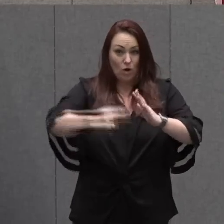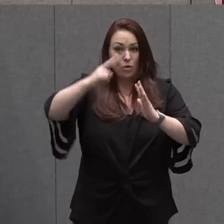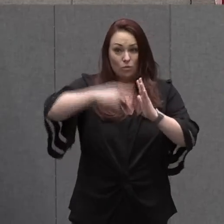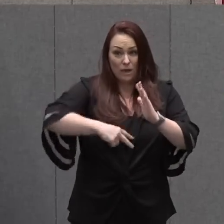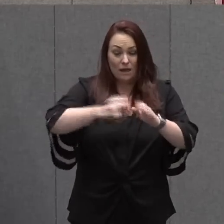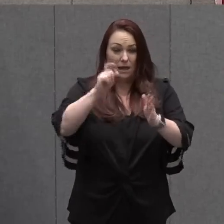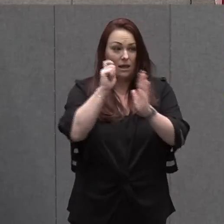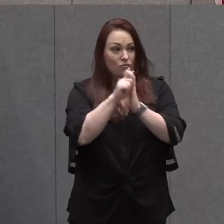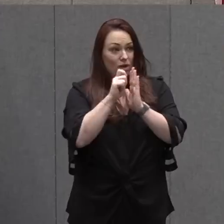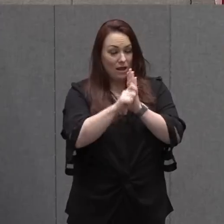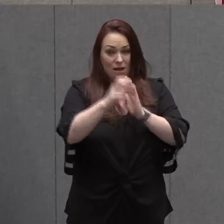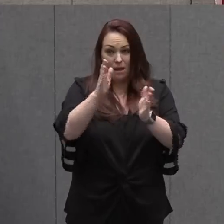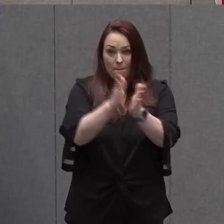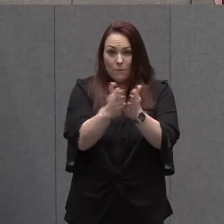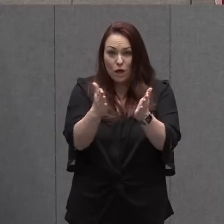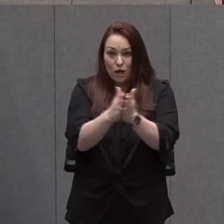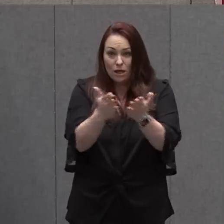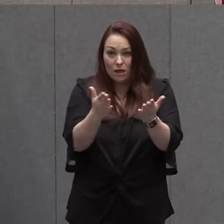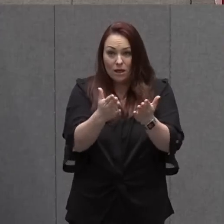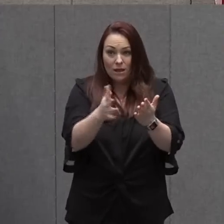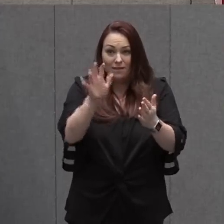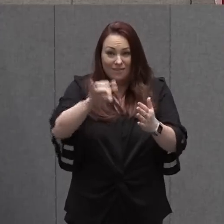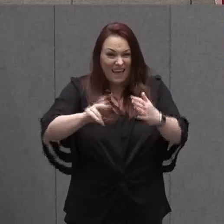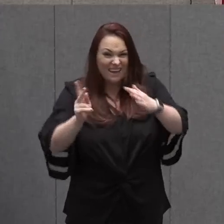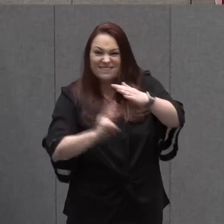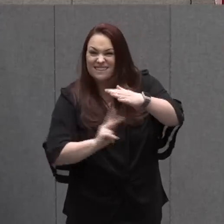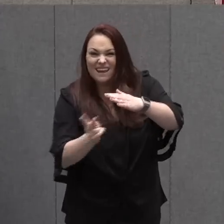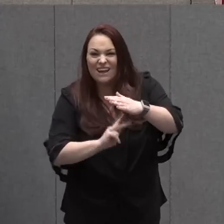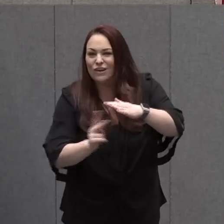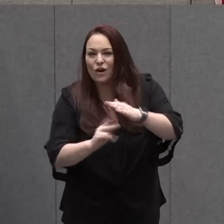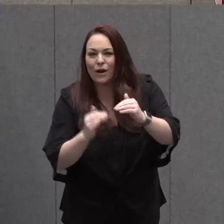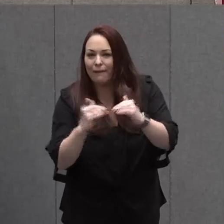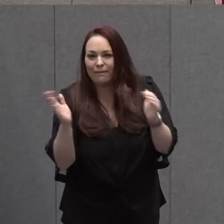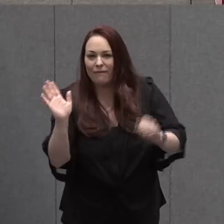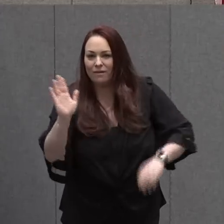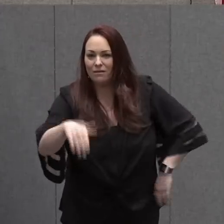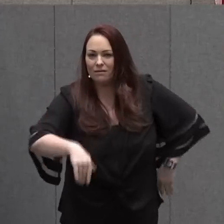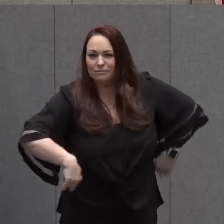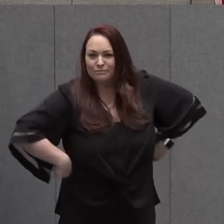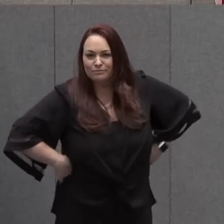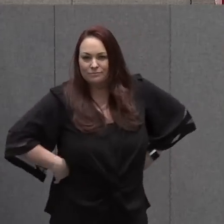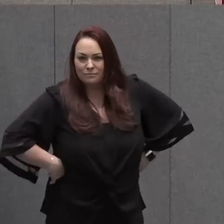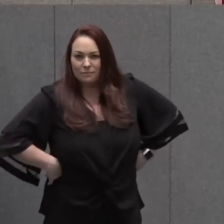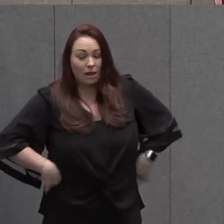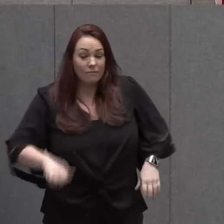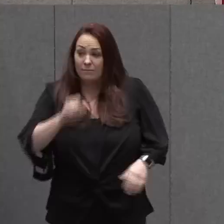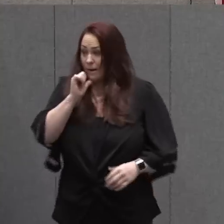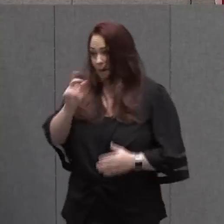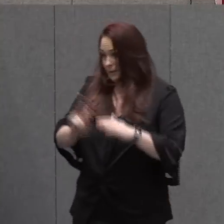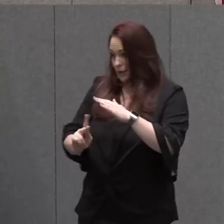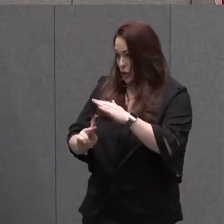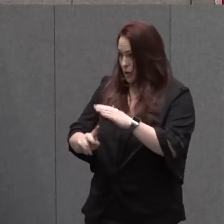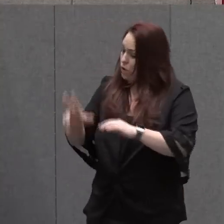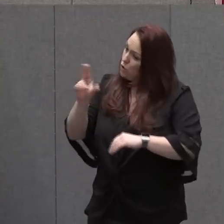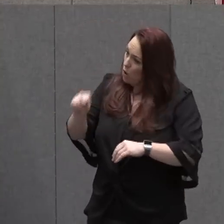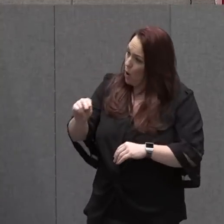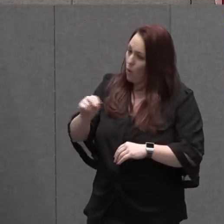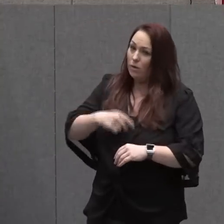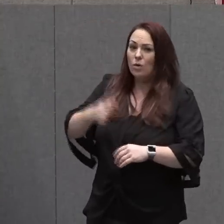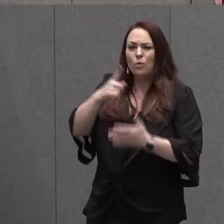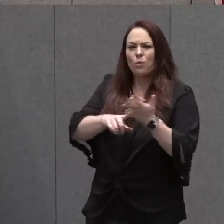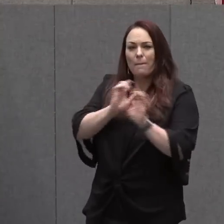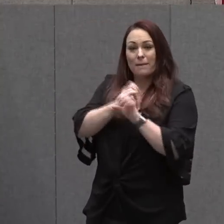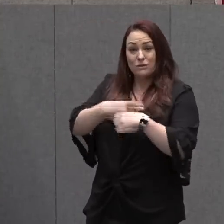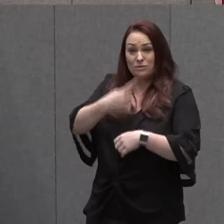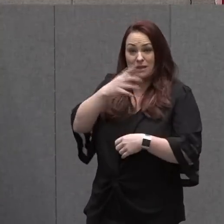rhyming book. That's kindergarten stuff, Miss Garcia. It is not kindergarten stuff, Mr. R. What makes you say that?